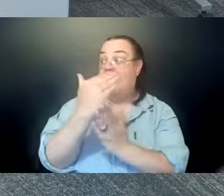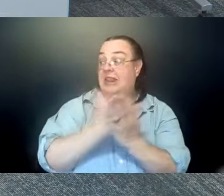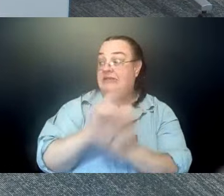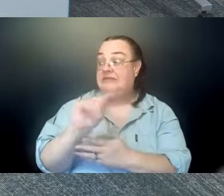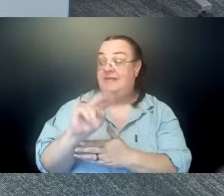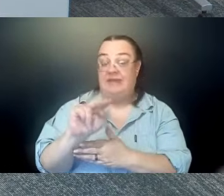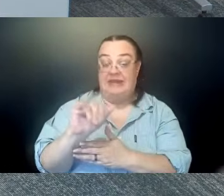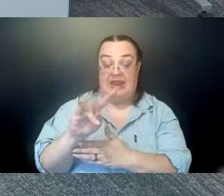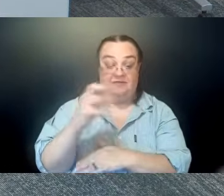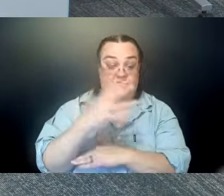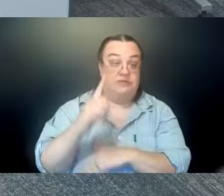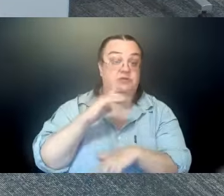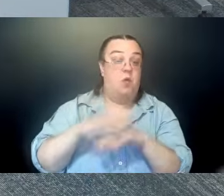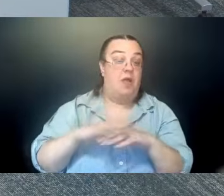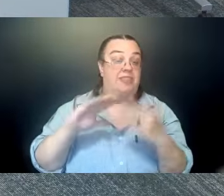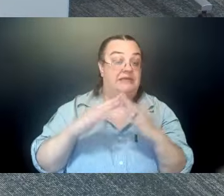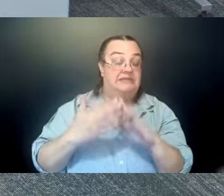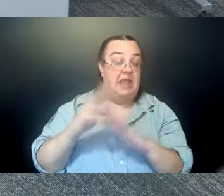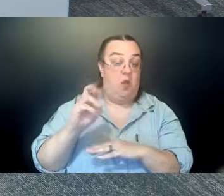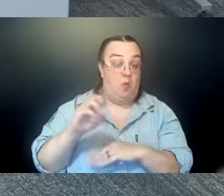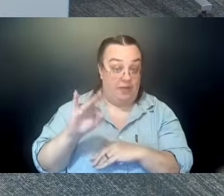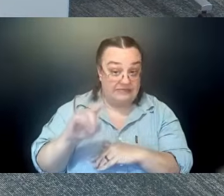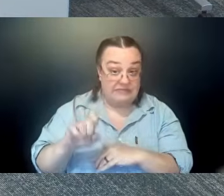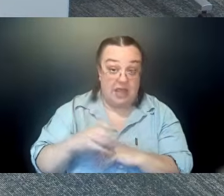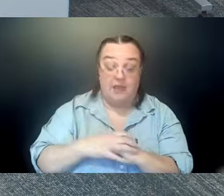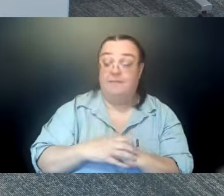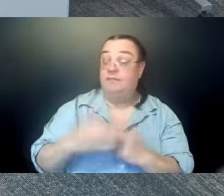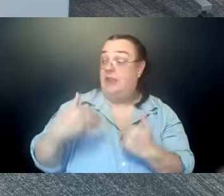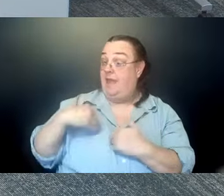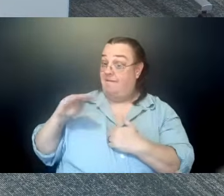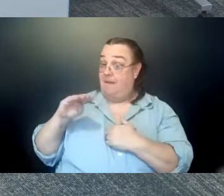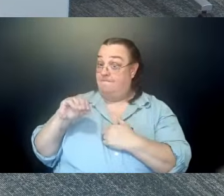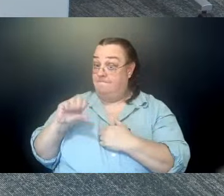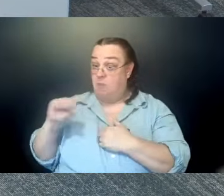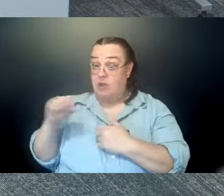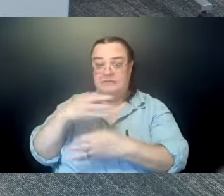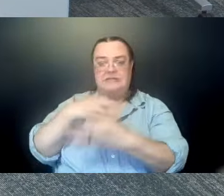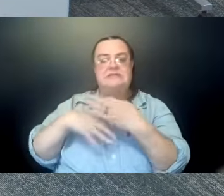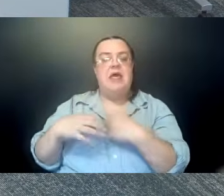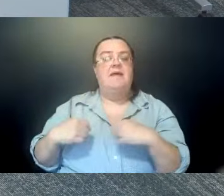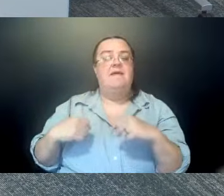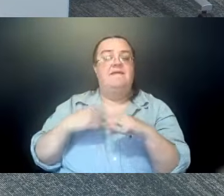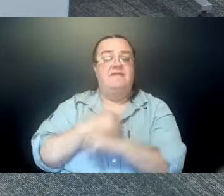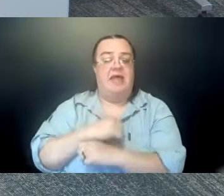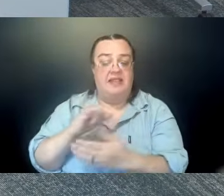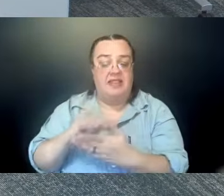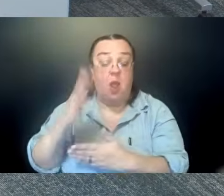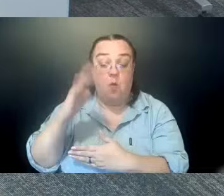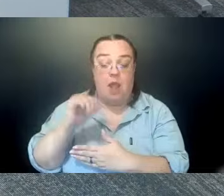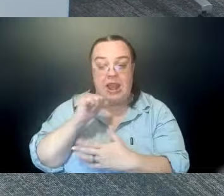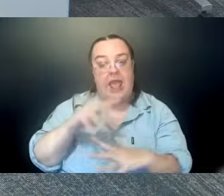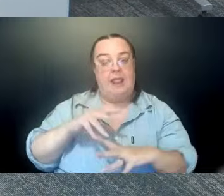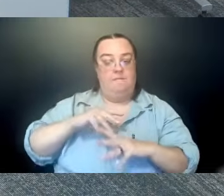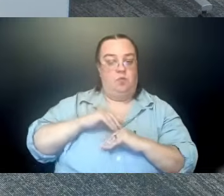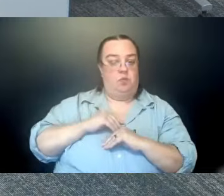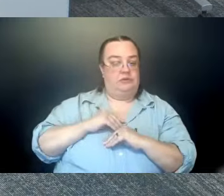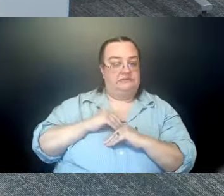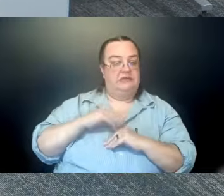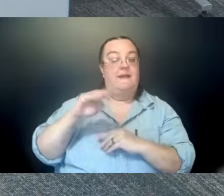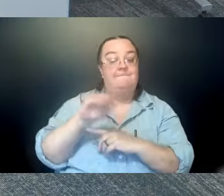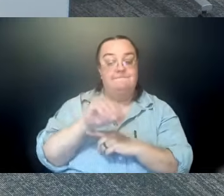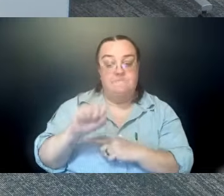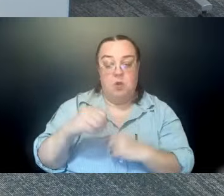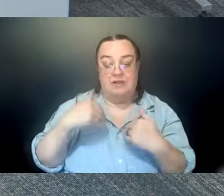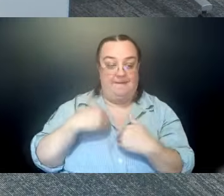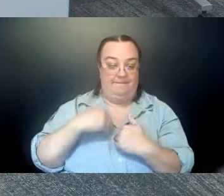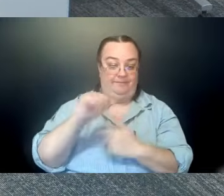website. Got moss? Instead of trying to fight the moss, why not embrace it? Moss has aesthetic